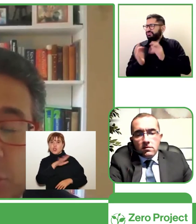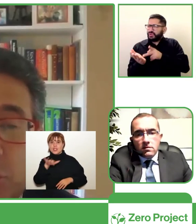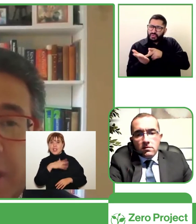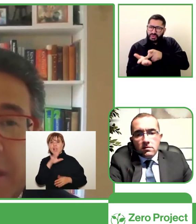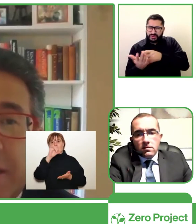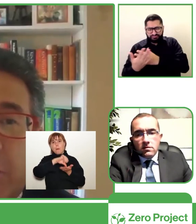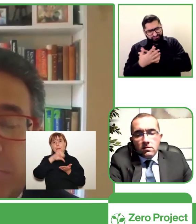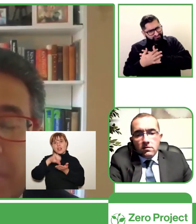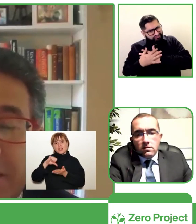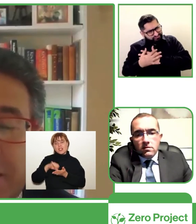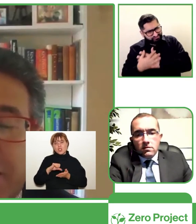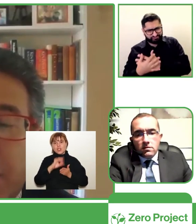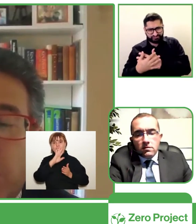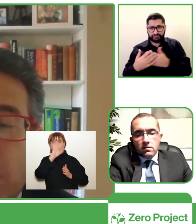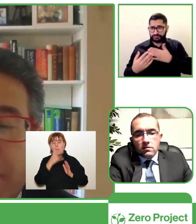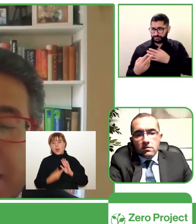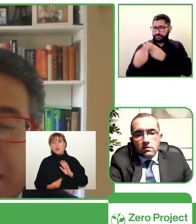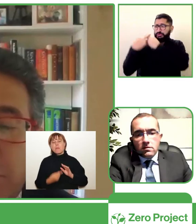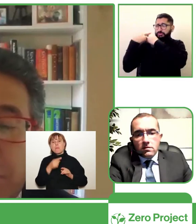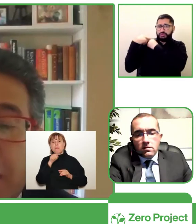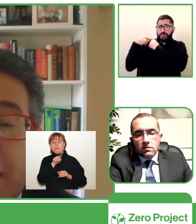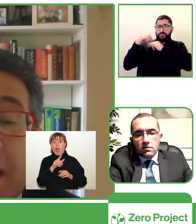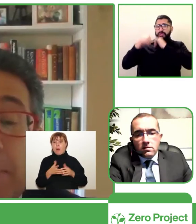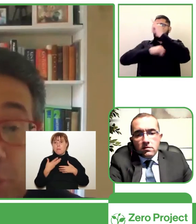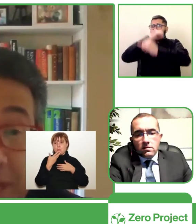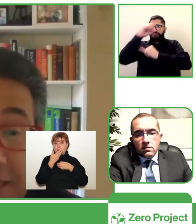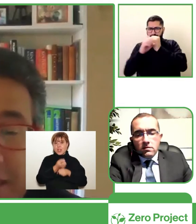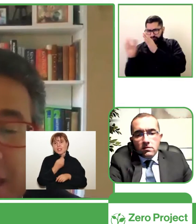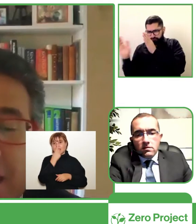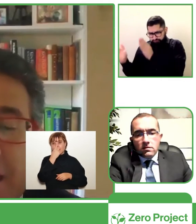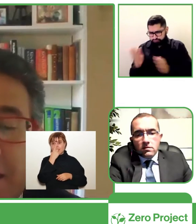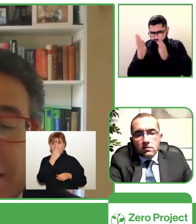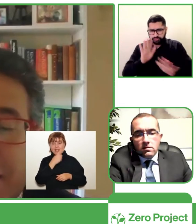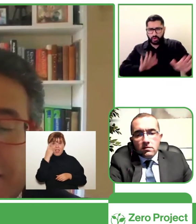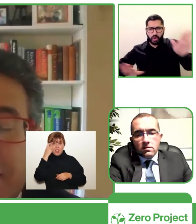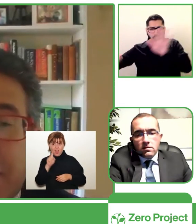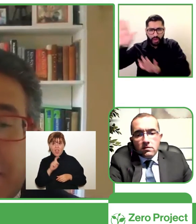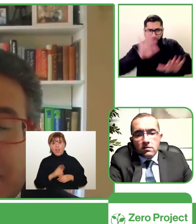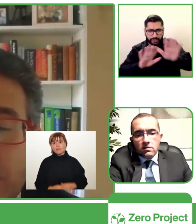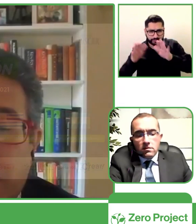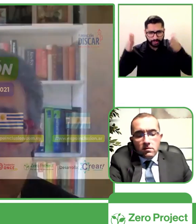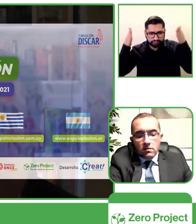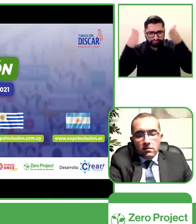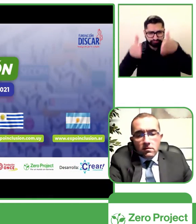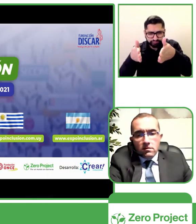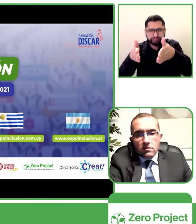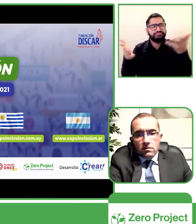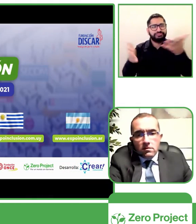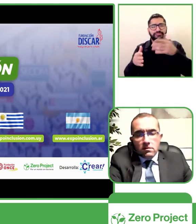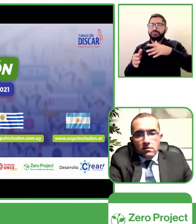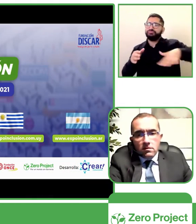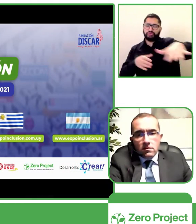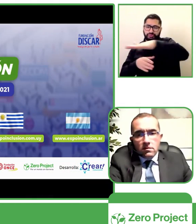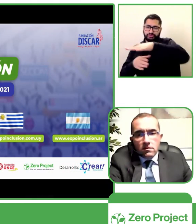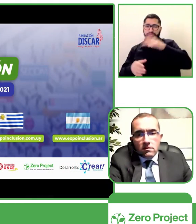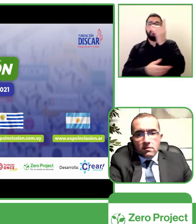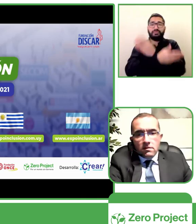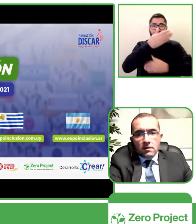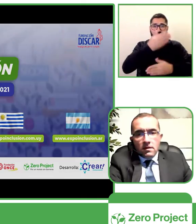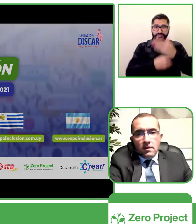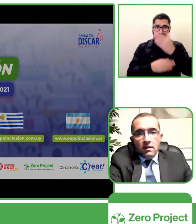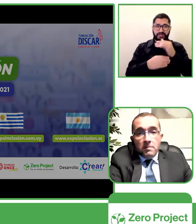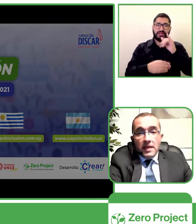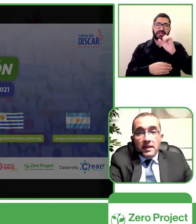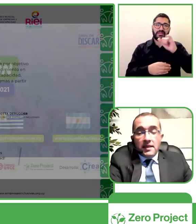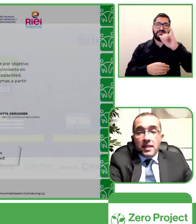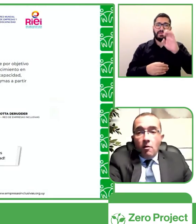for us internationally to promote the social inclusion of Iberoamerican countries in